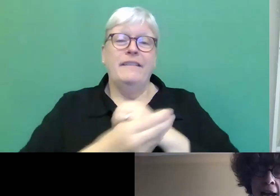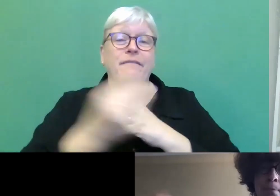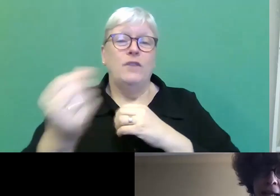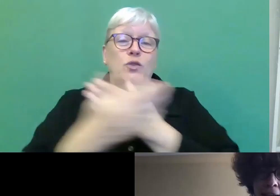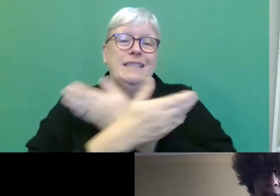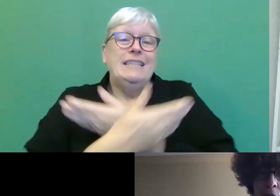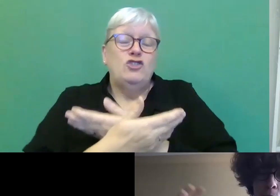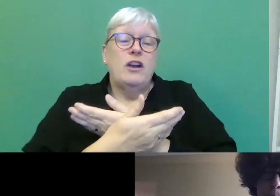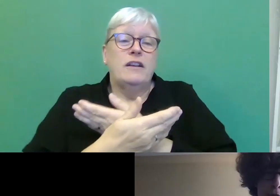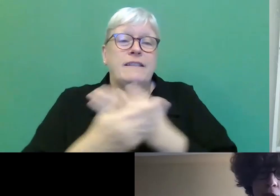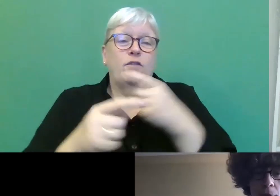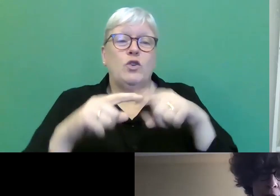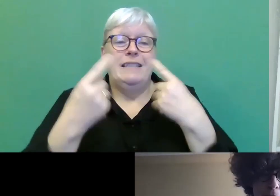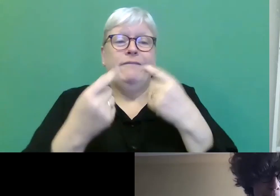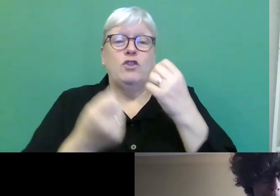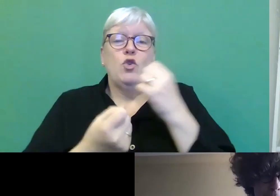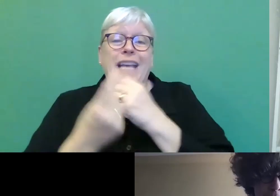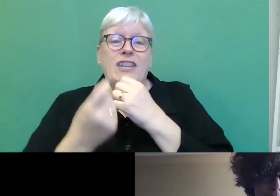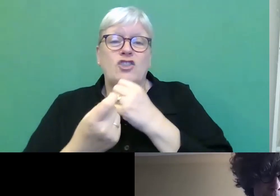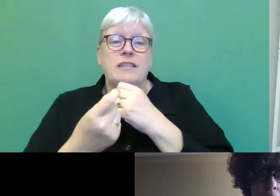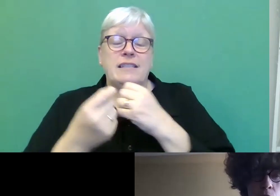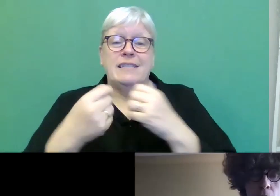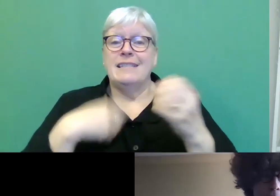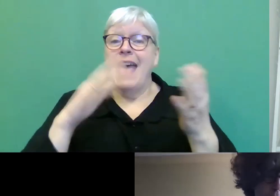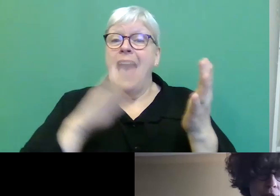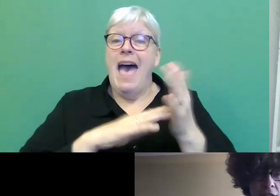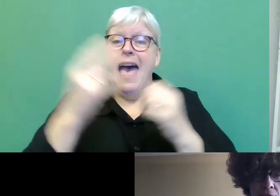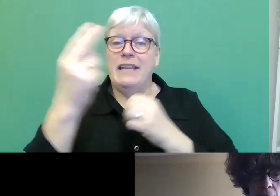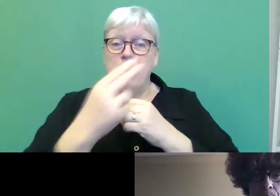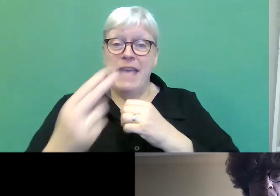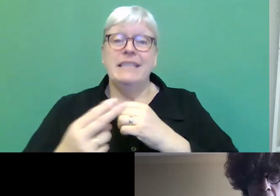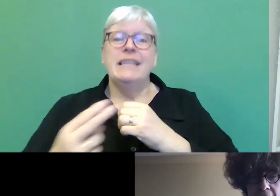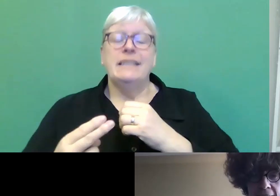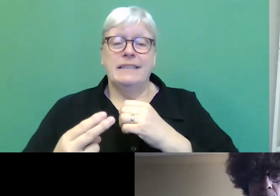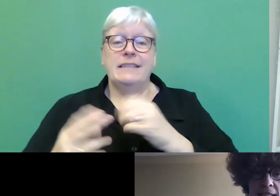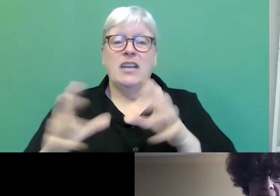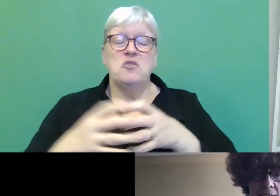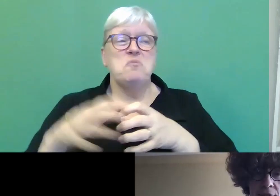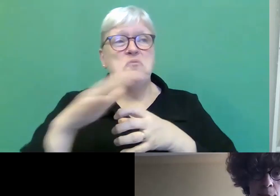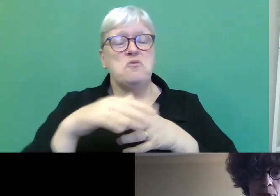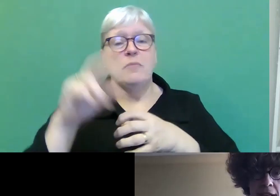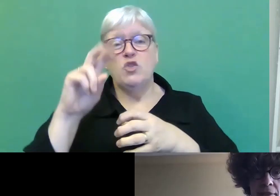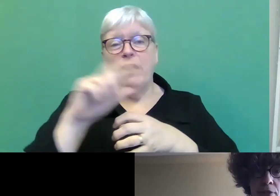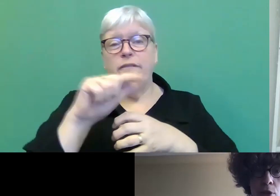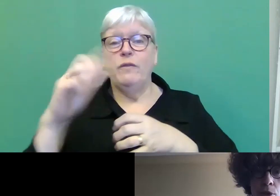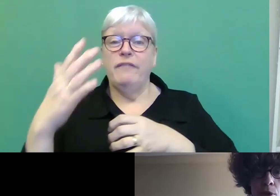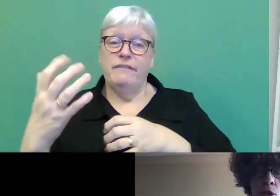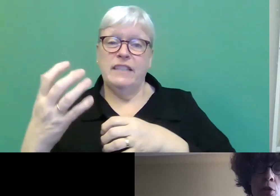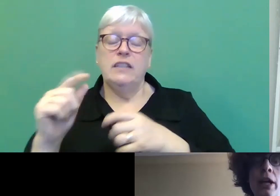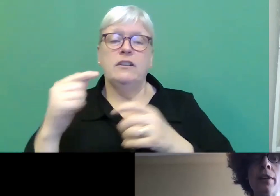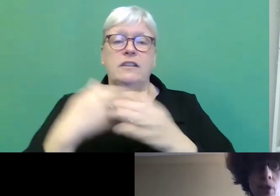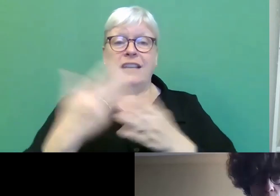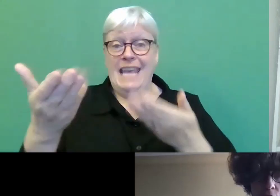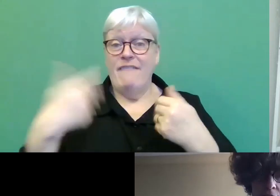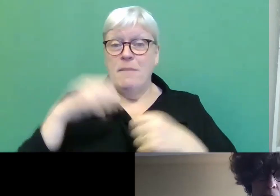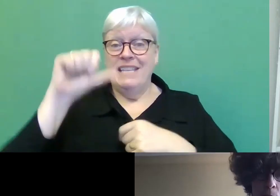he hand painted a group of them, of maybe about 12 or 15 of them. And he gave me 6 of them to give to